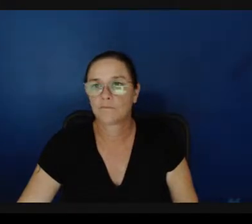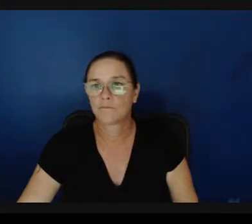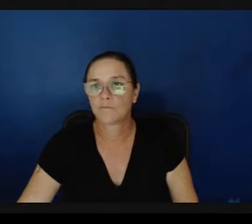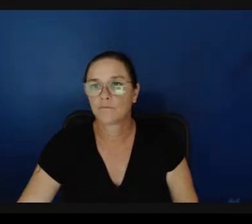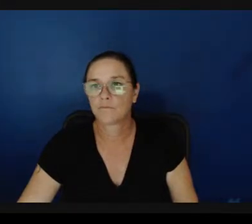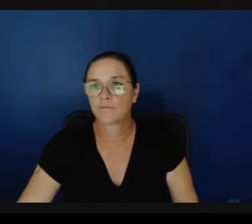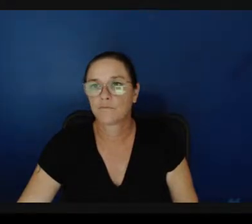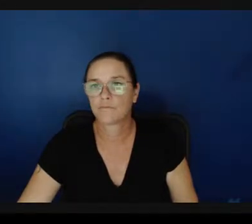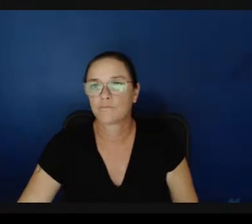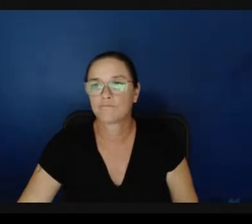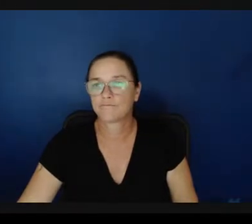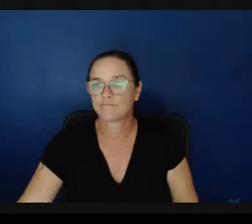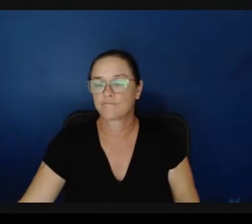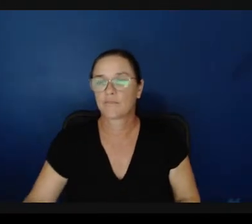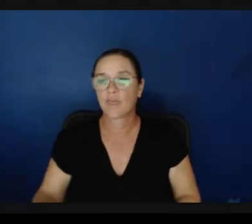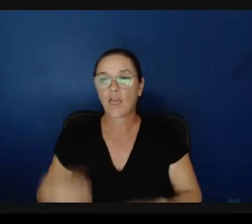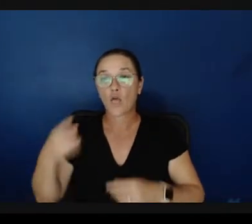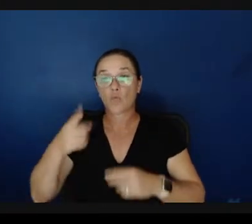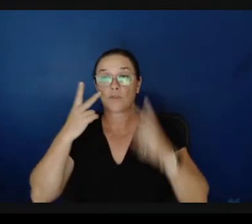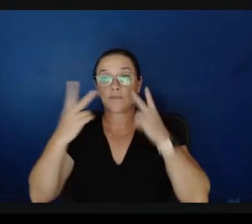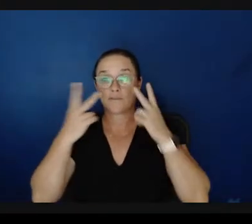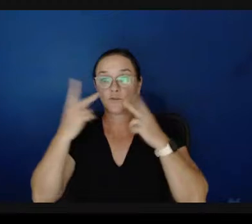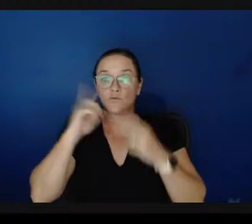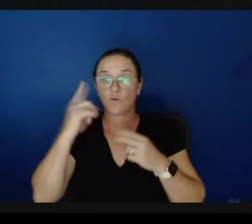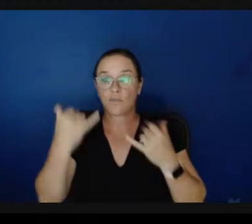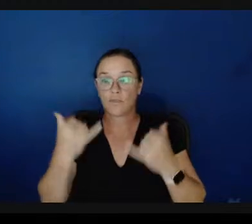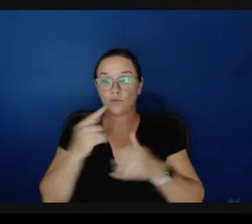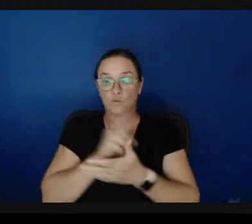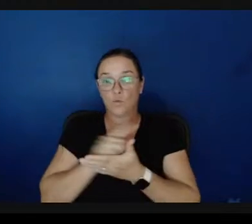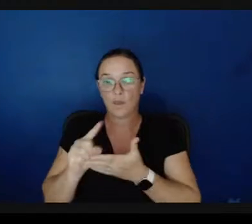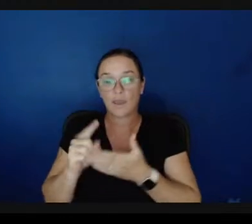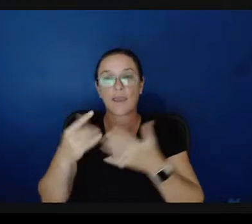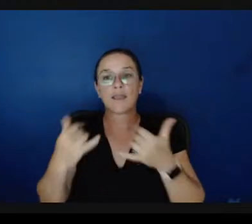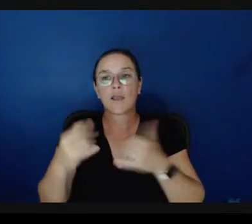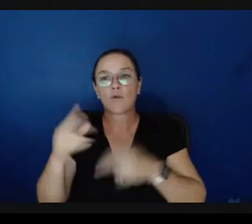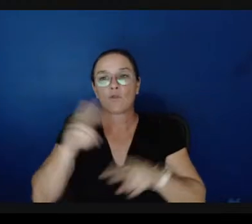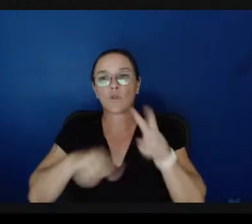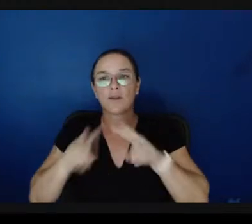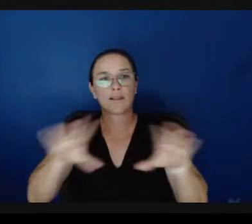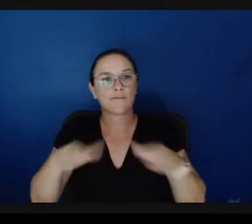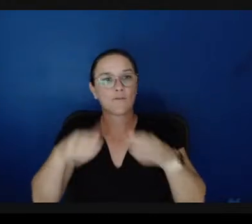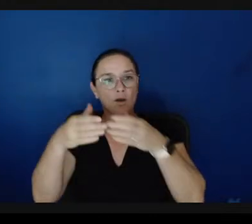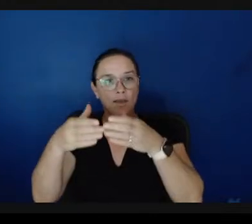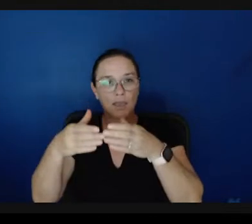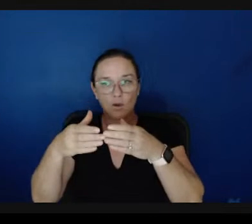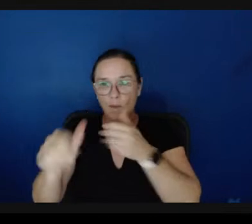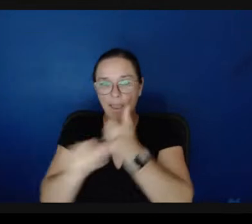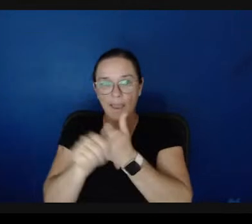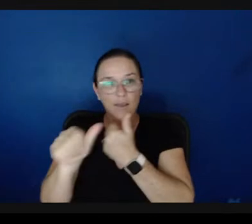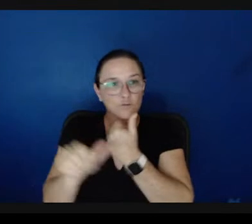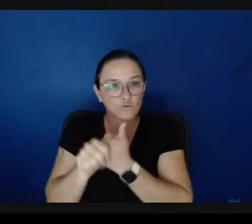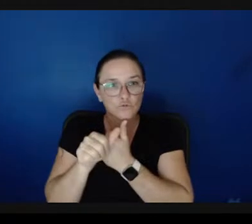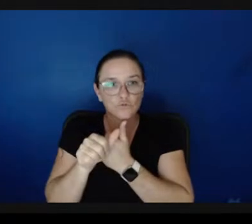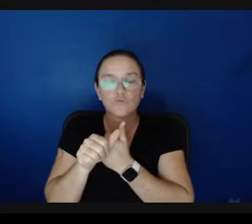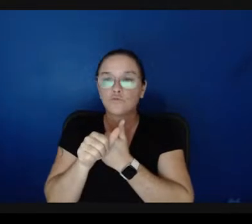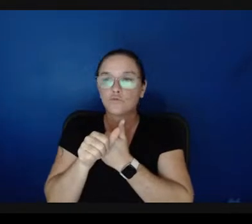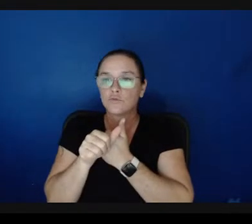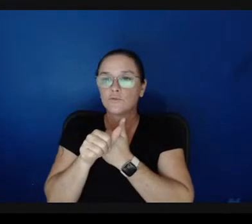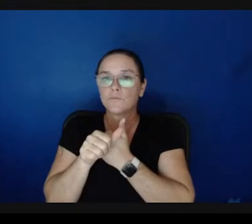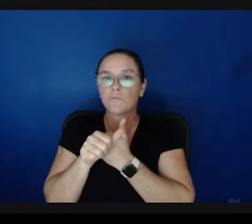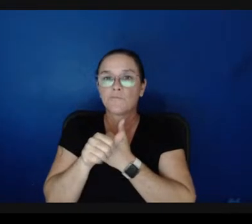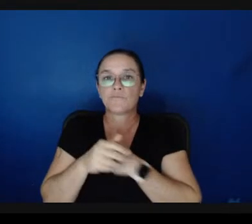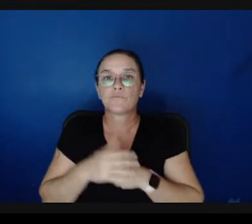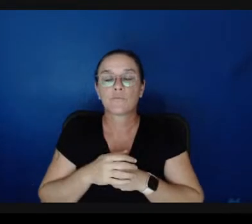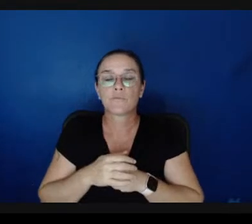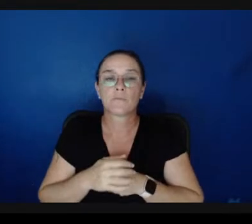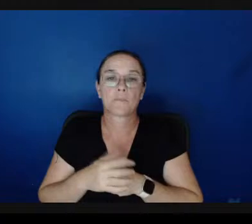this week. And we'll move on to our volcanic hazard, which is still a gas at this point. And as usual, we'll